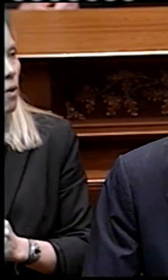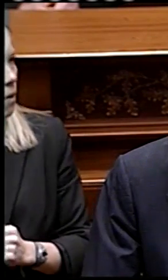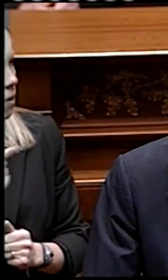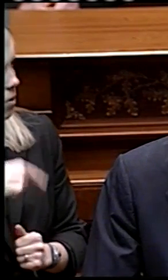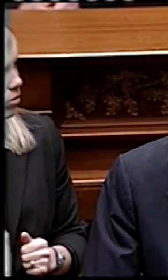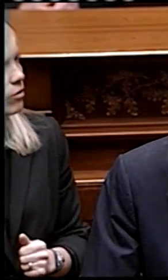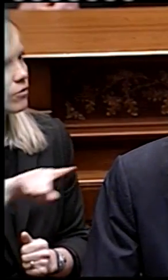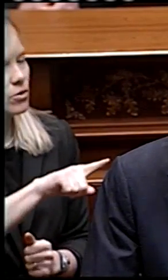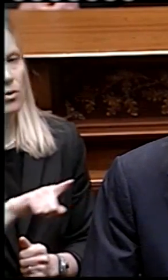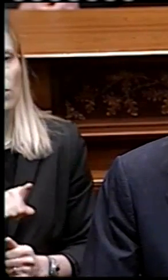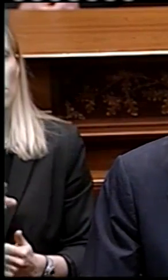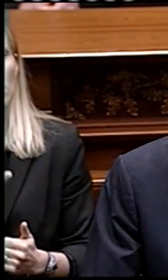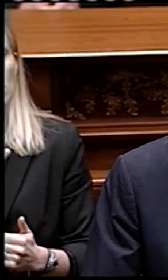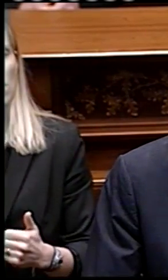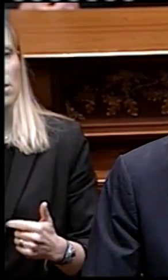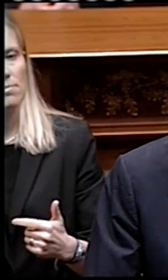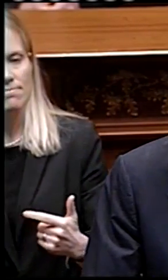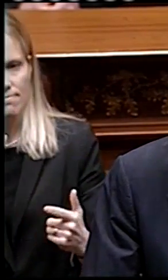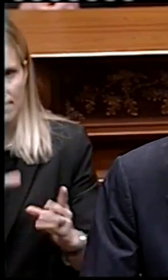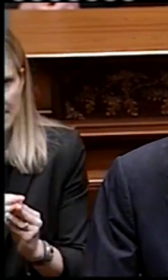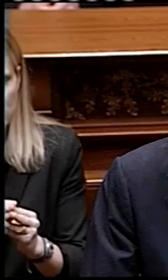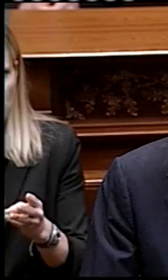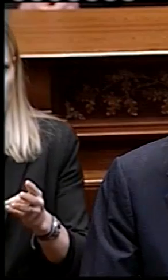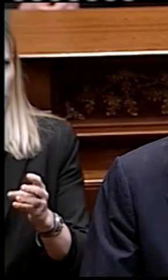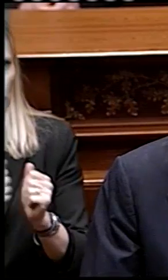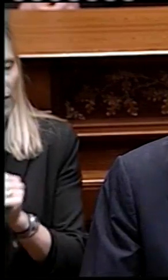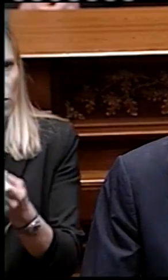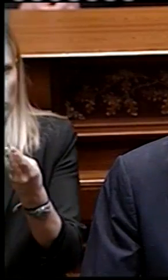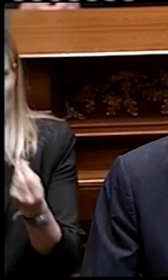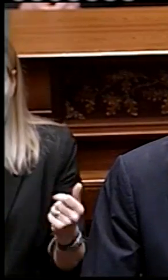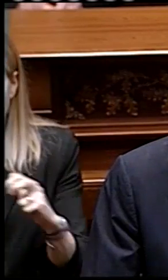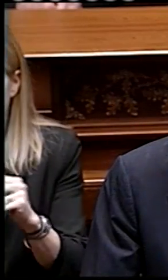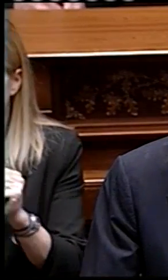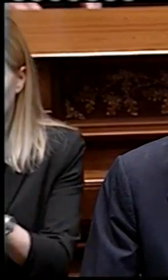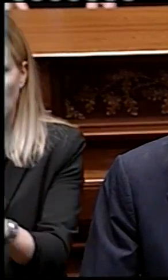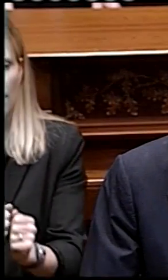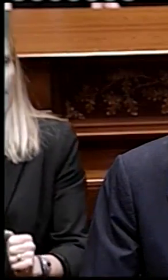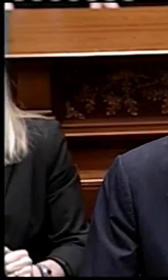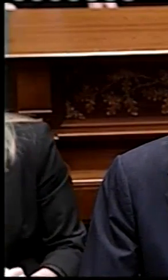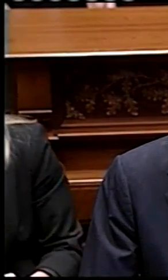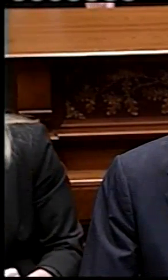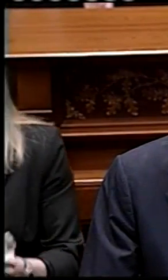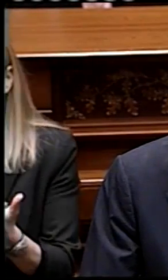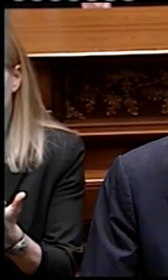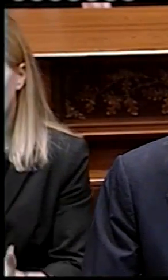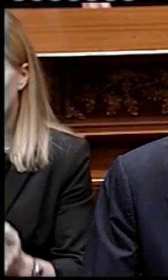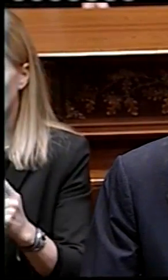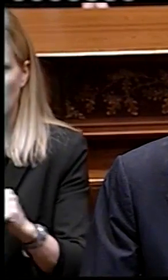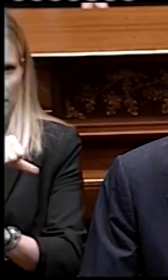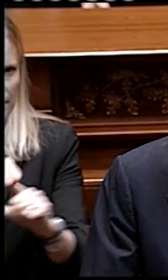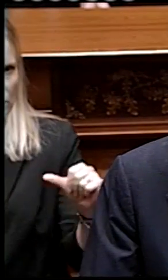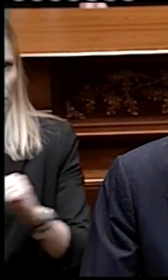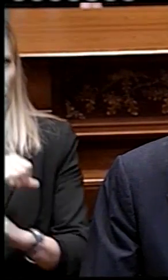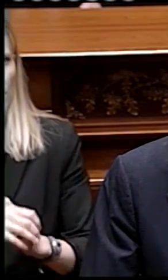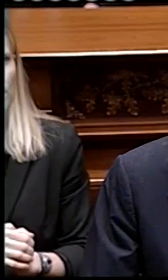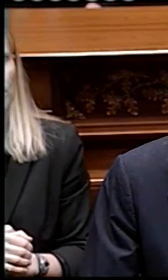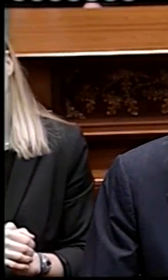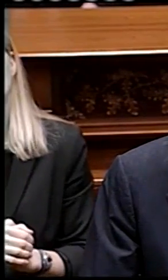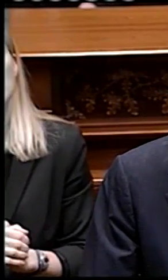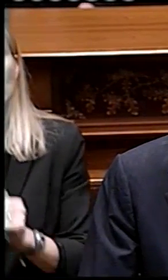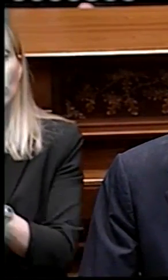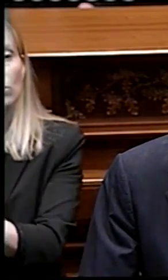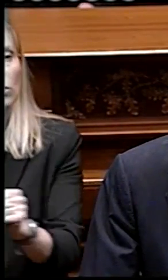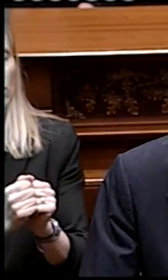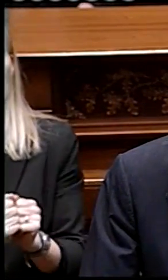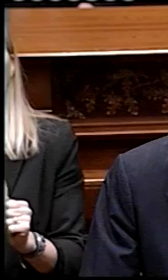you, meeting together, solving problems together, listening and learning from each other.